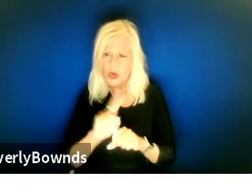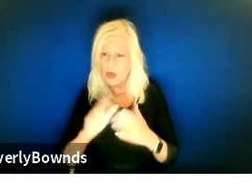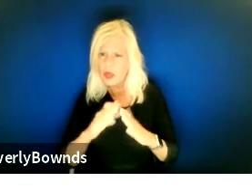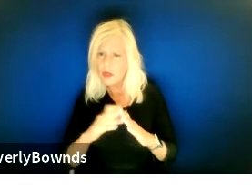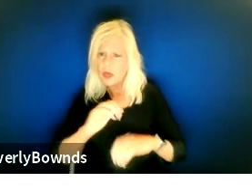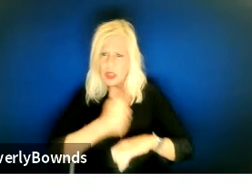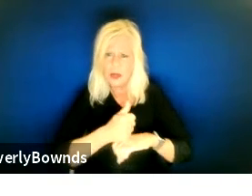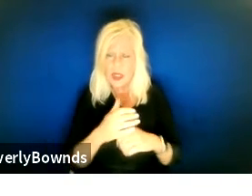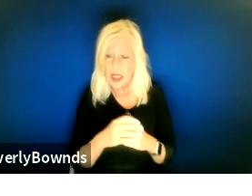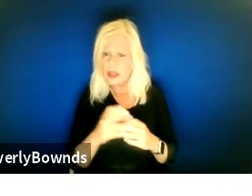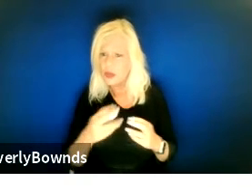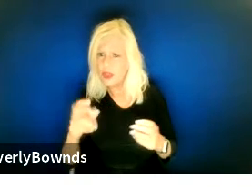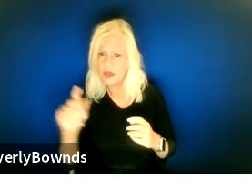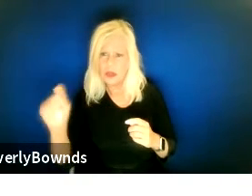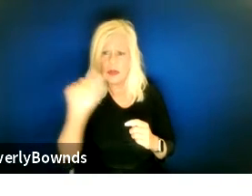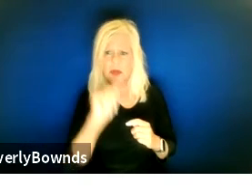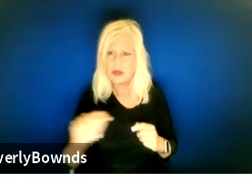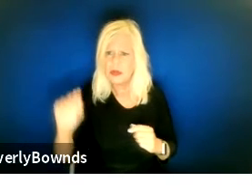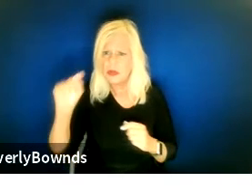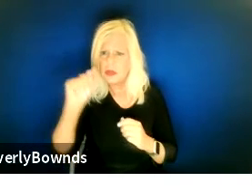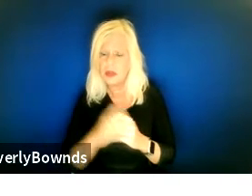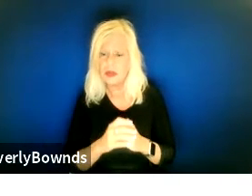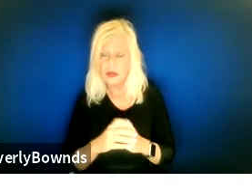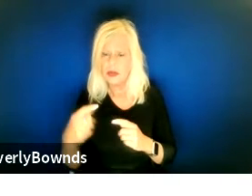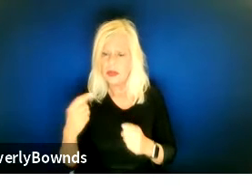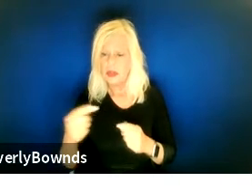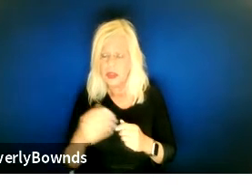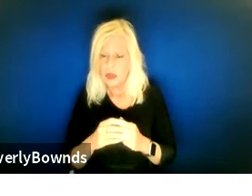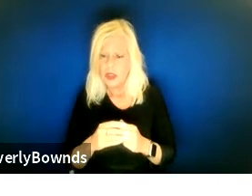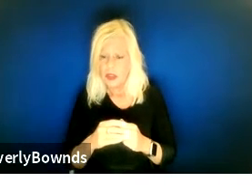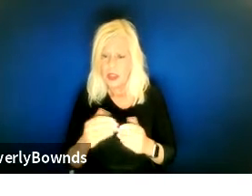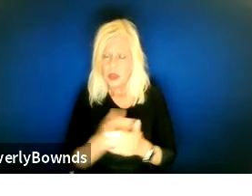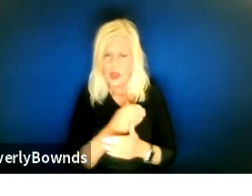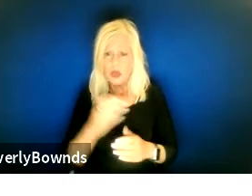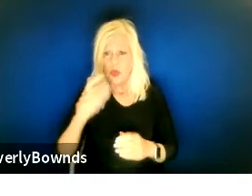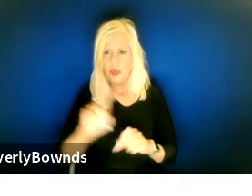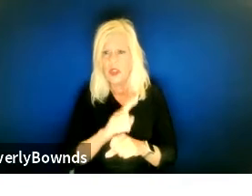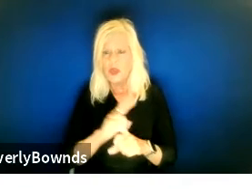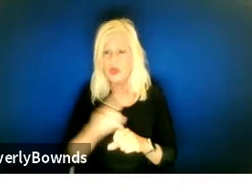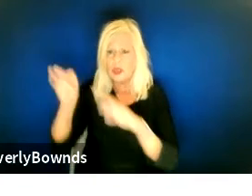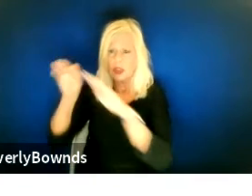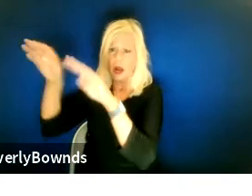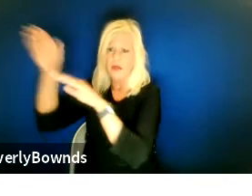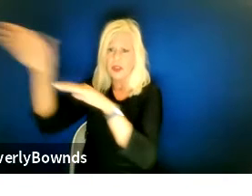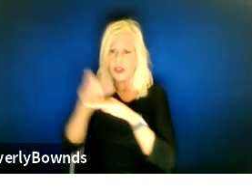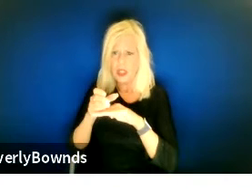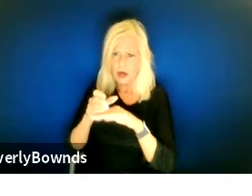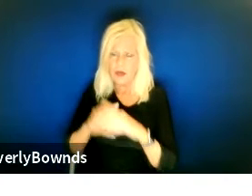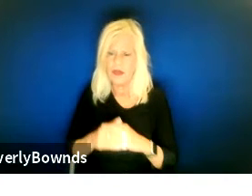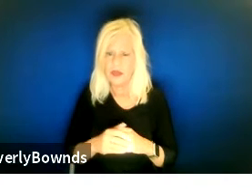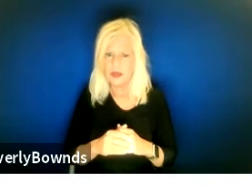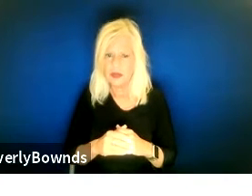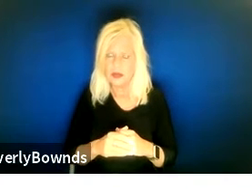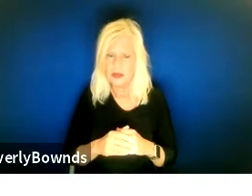community-based resources. Since it was a proof of concept, we used an off-the-shelf open source product. It was called